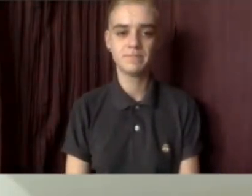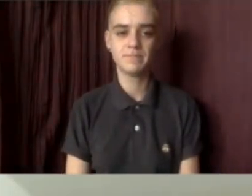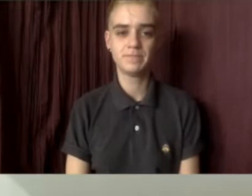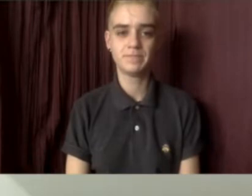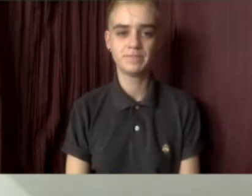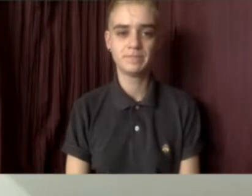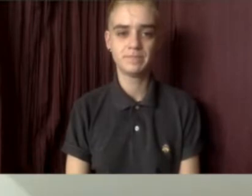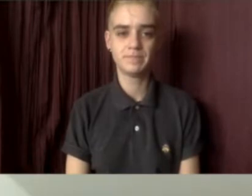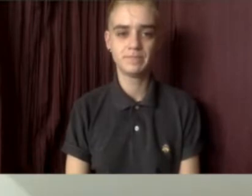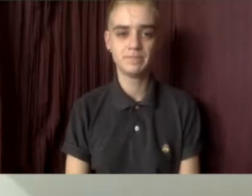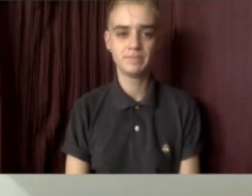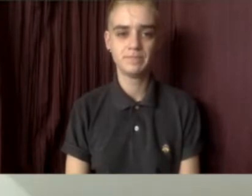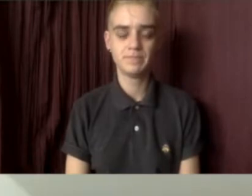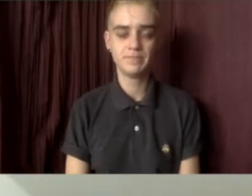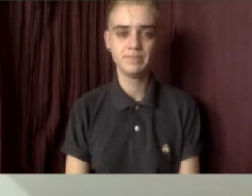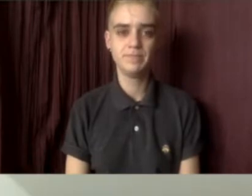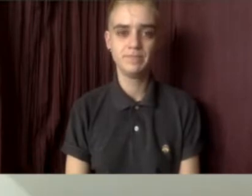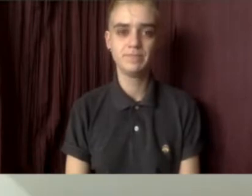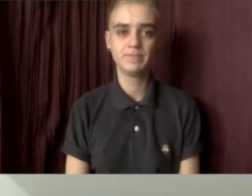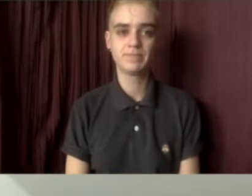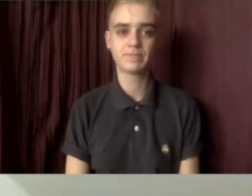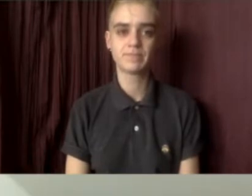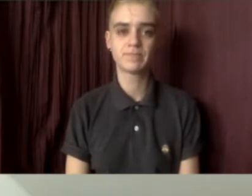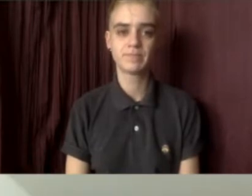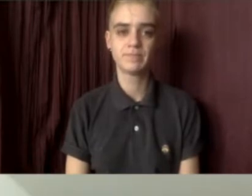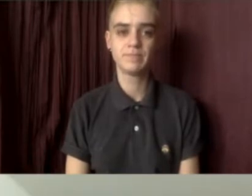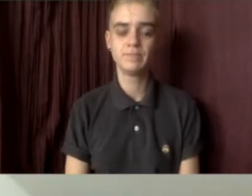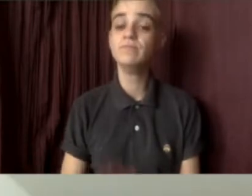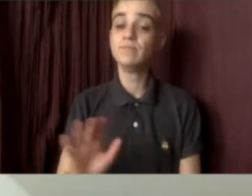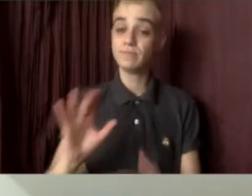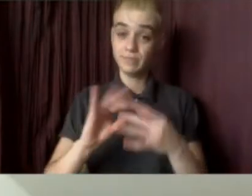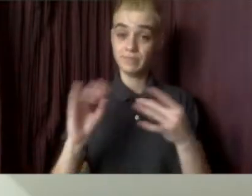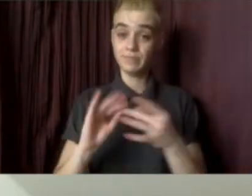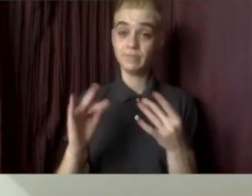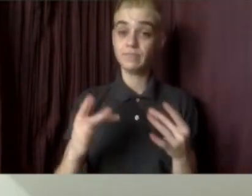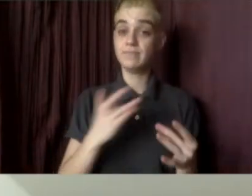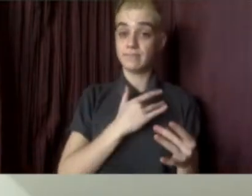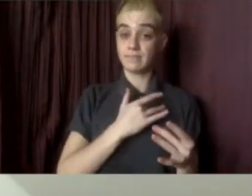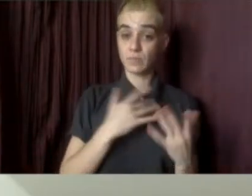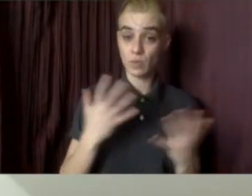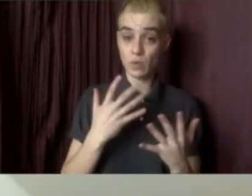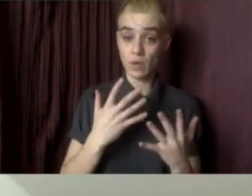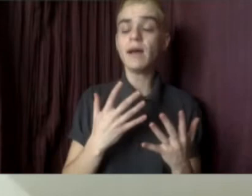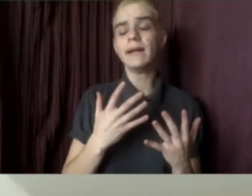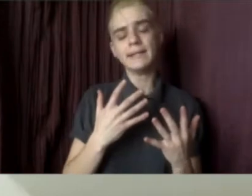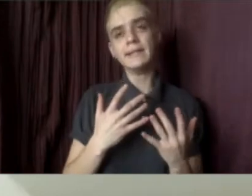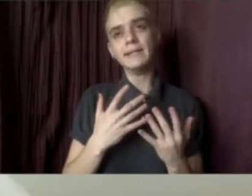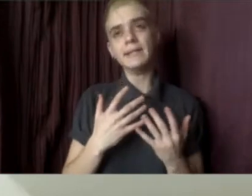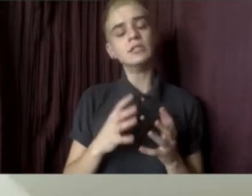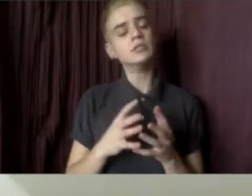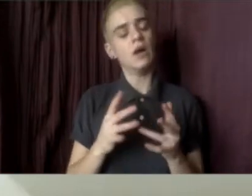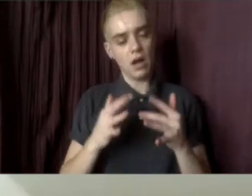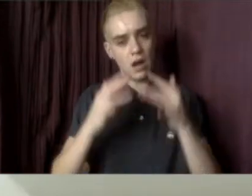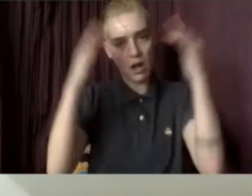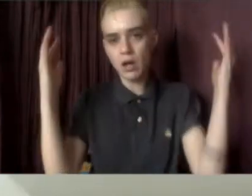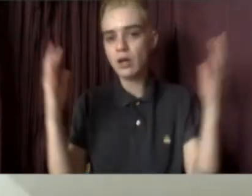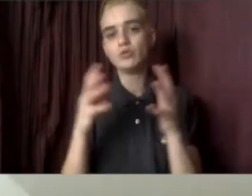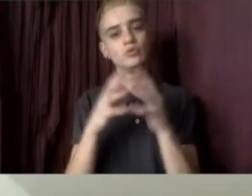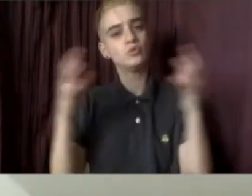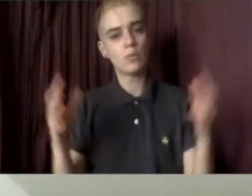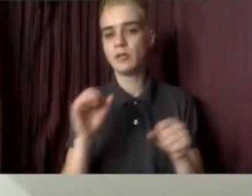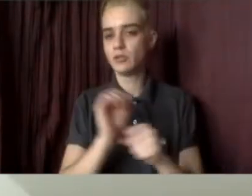examples, problems that each of us can be a part of overcoming. It's not just a legislative answer. It's